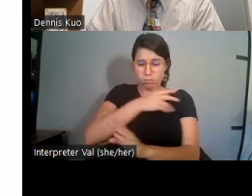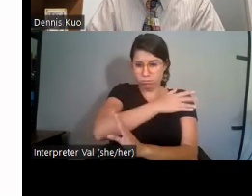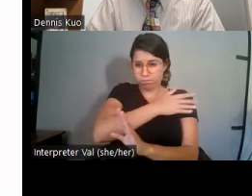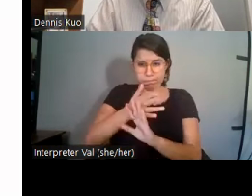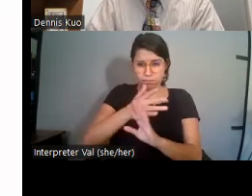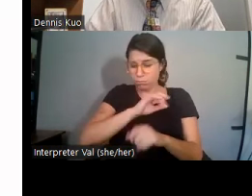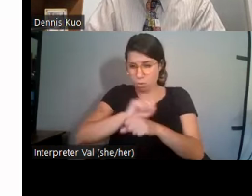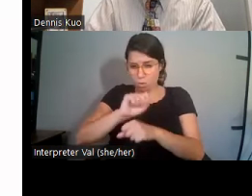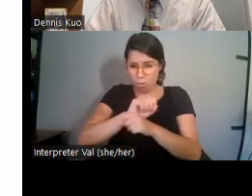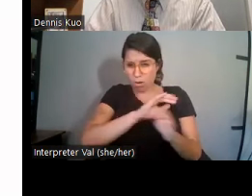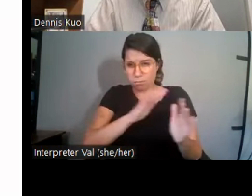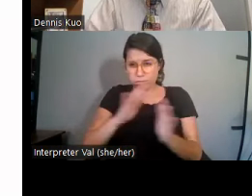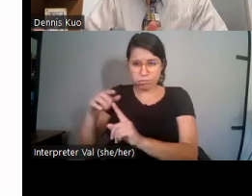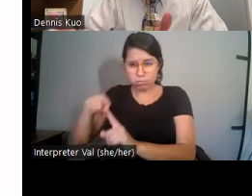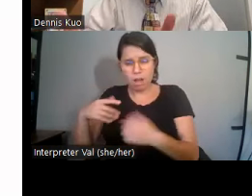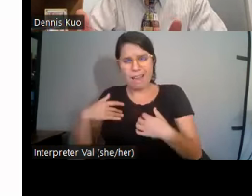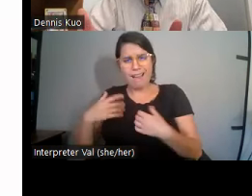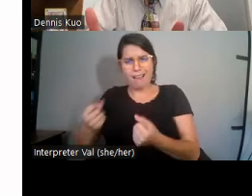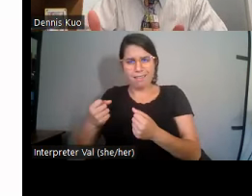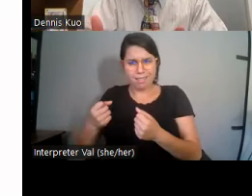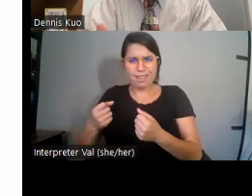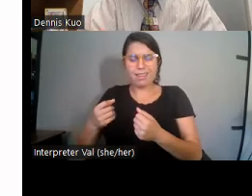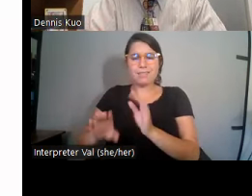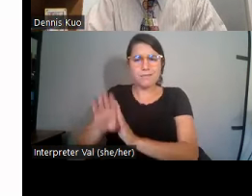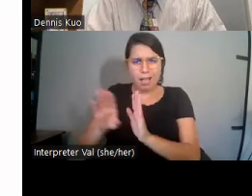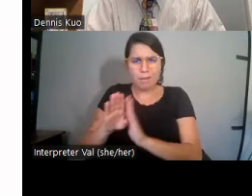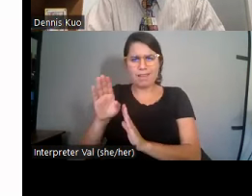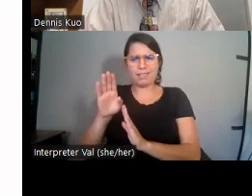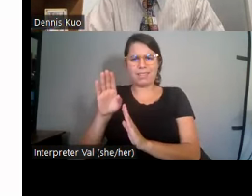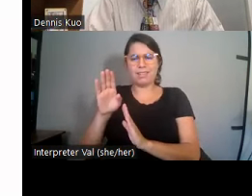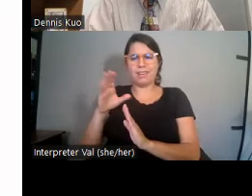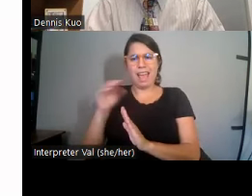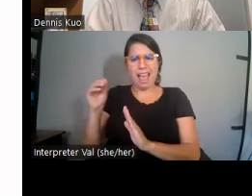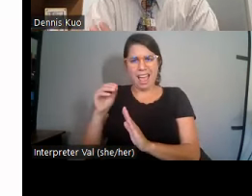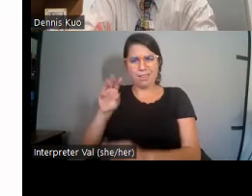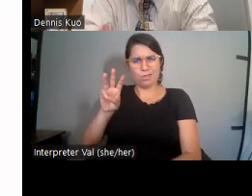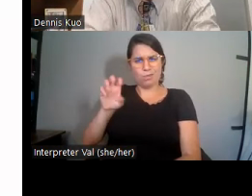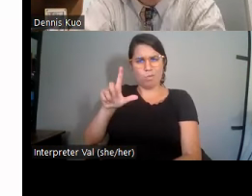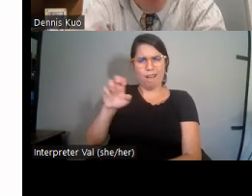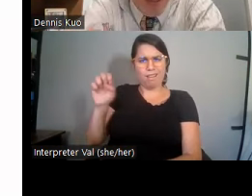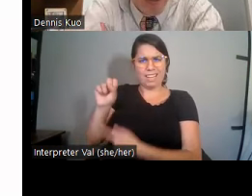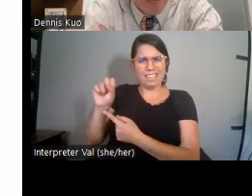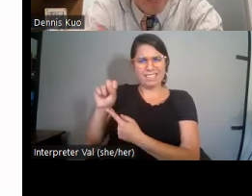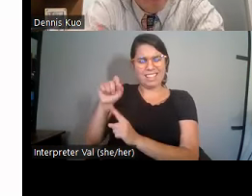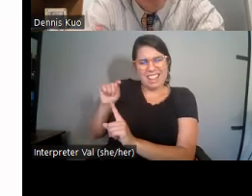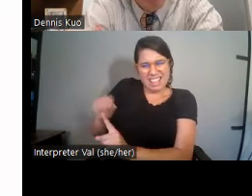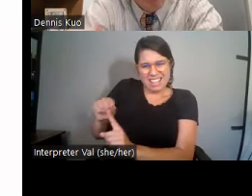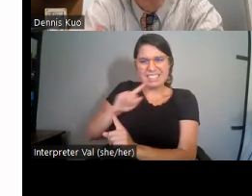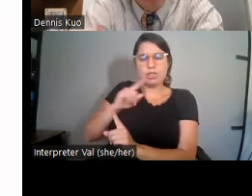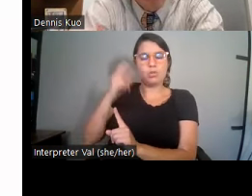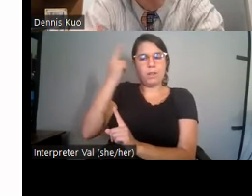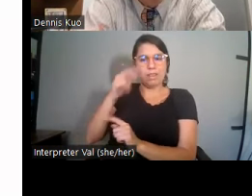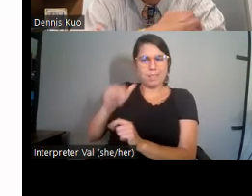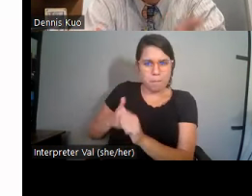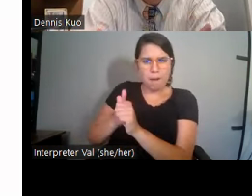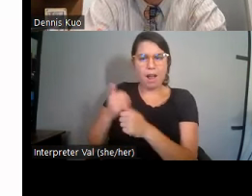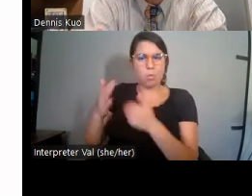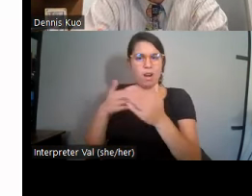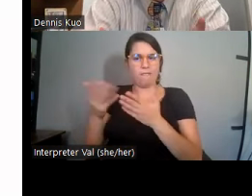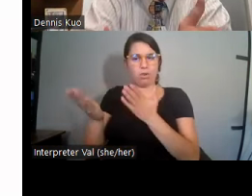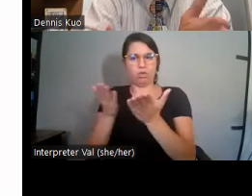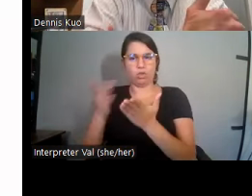and development and wellness as the driving force to determine what services are needed. That we want to